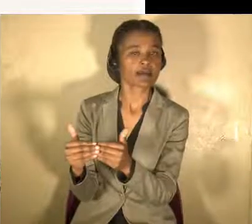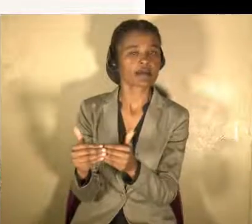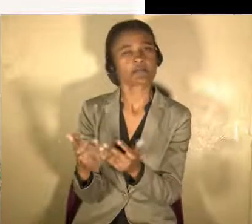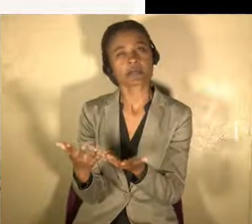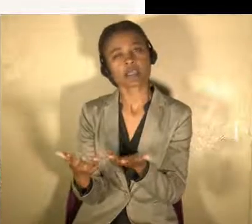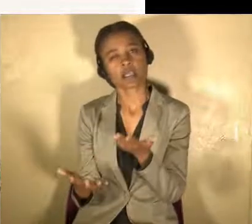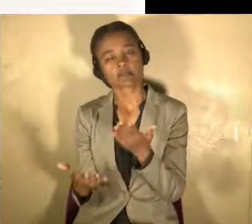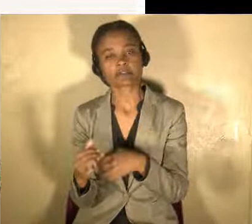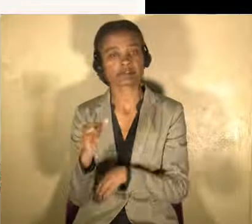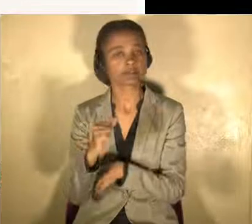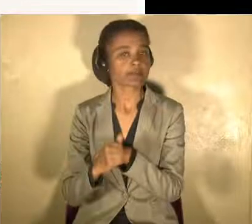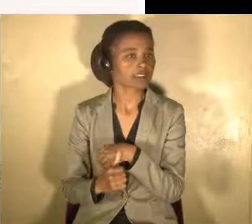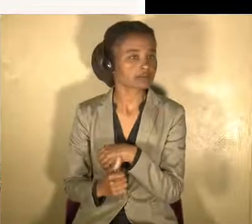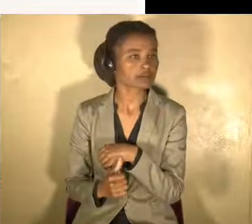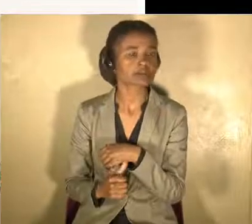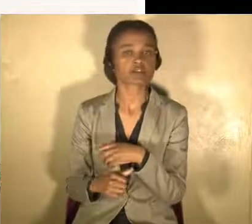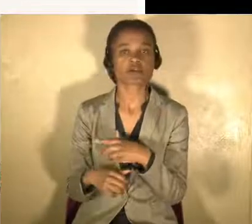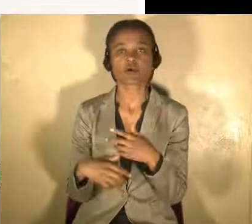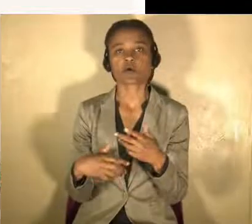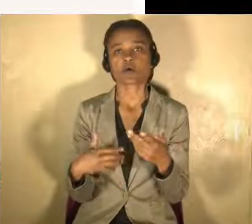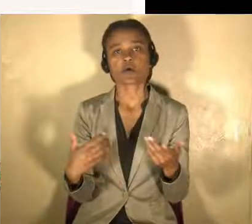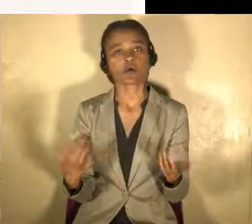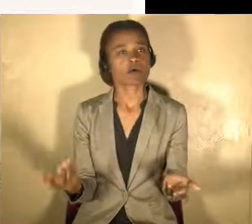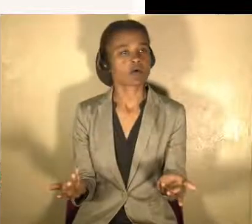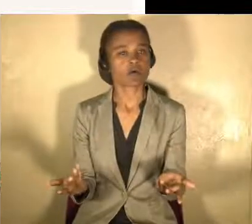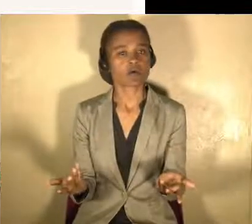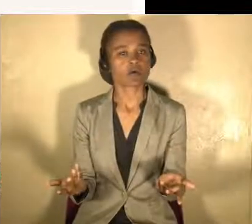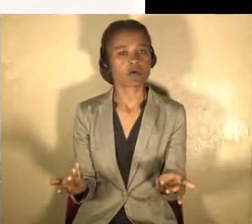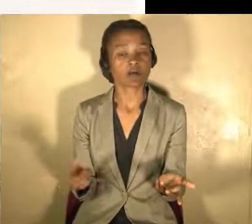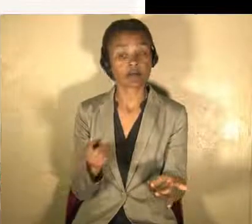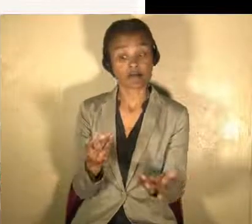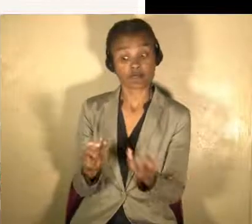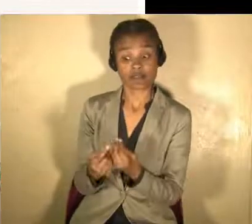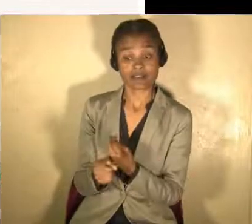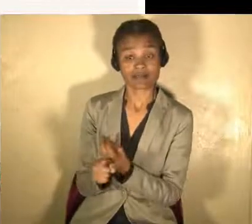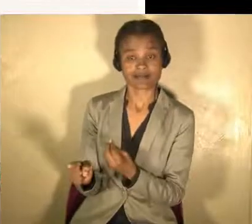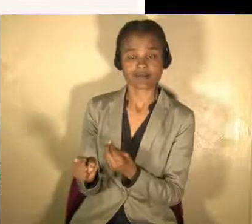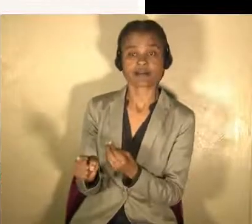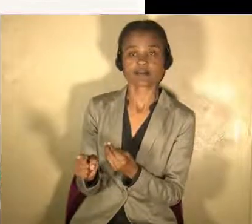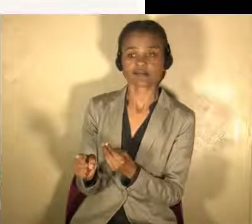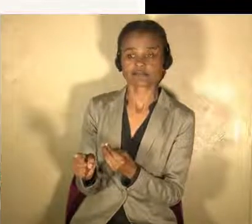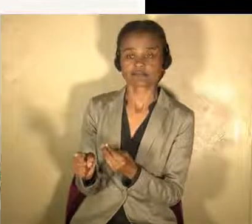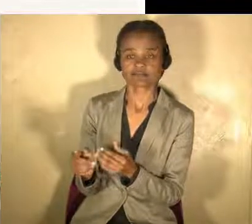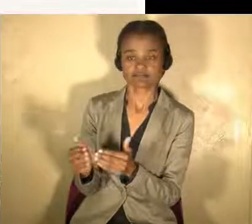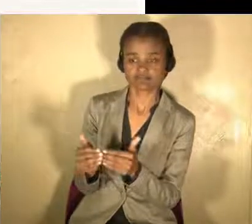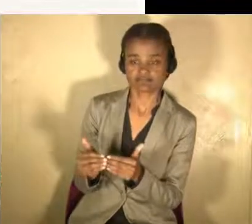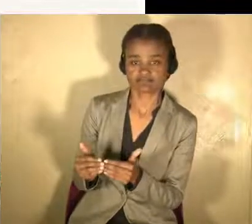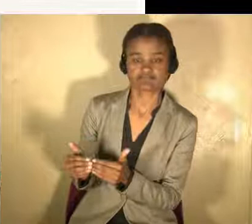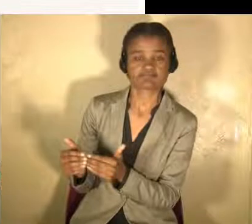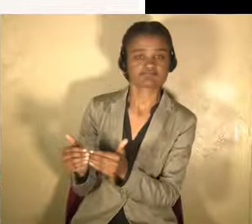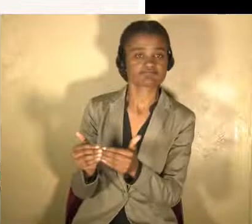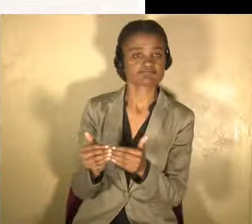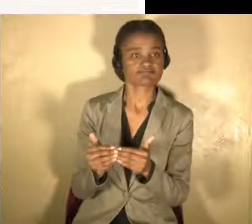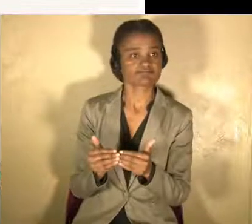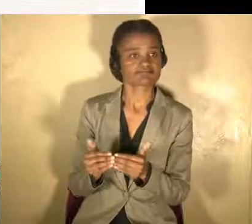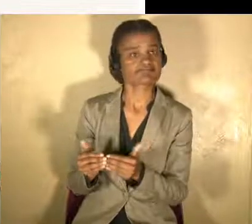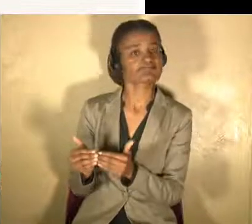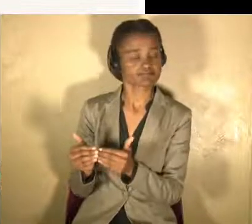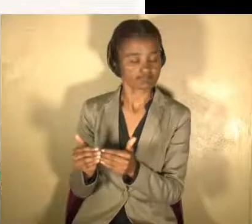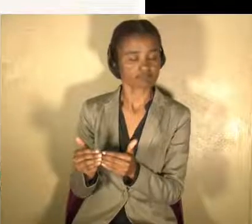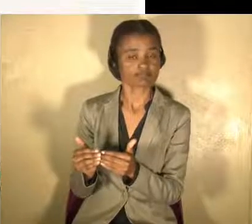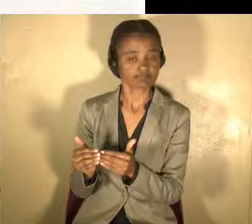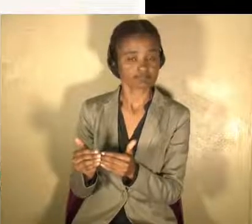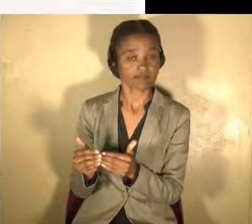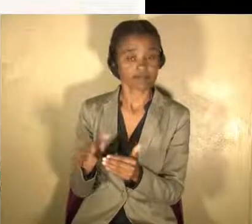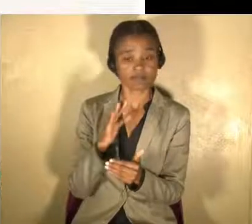6 months. And with that interim order being issued, a social worker will